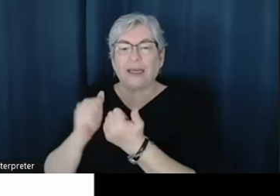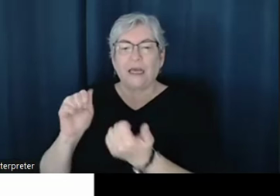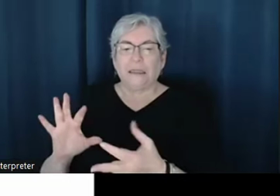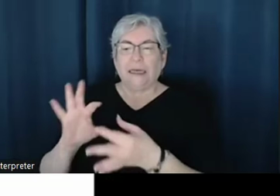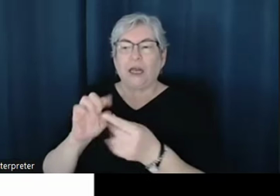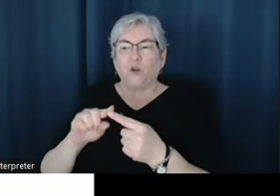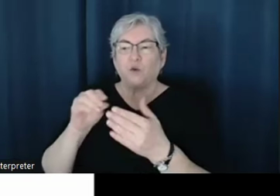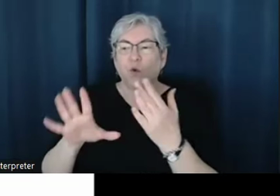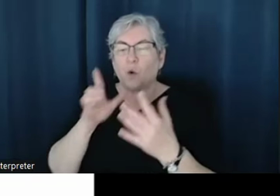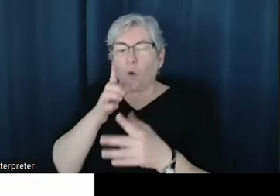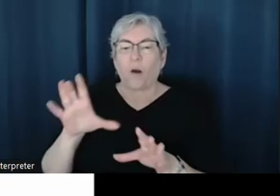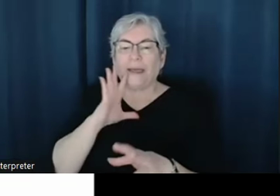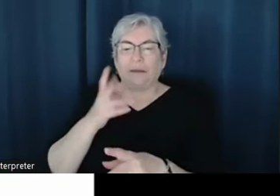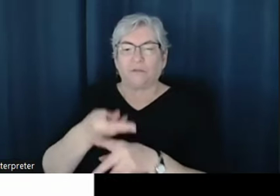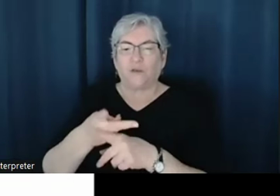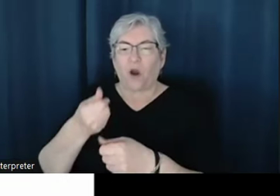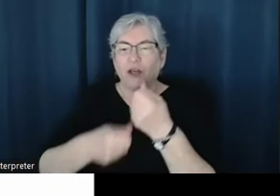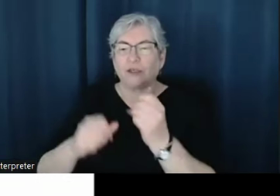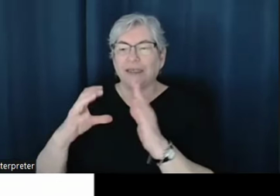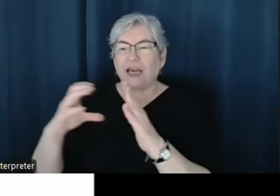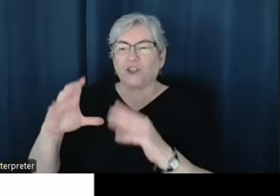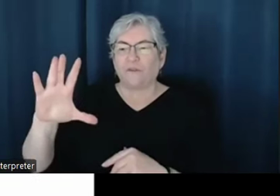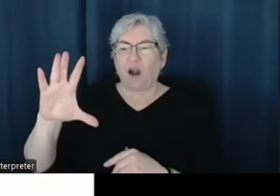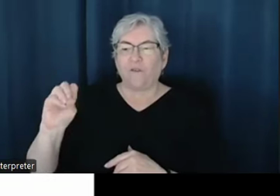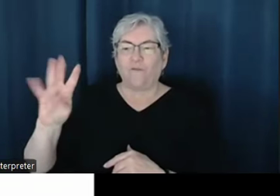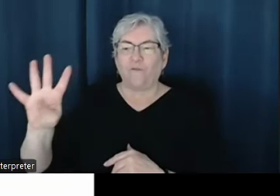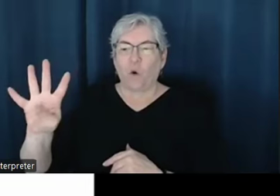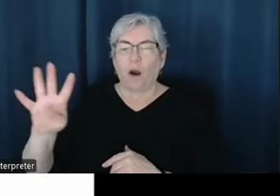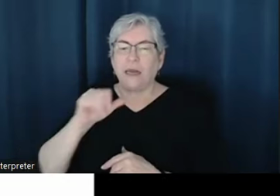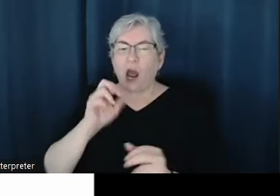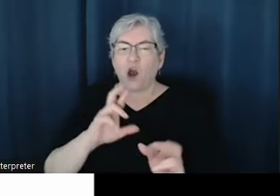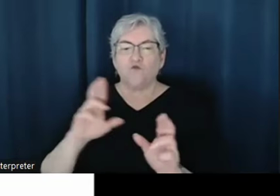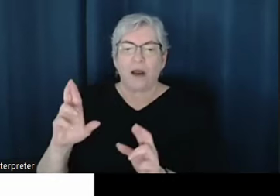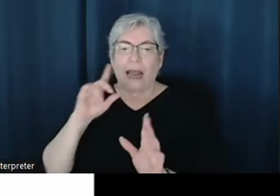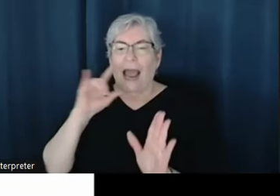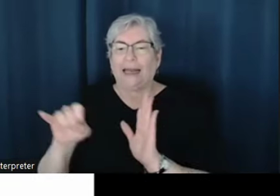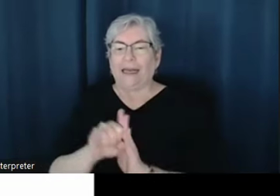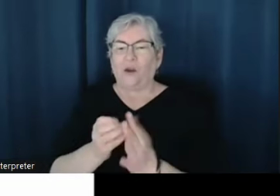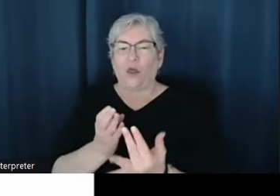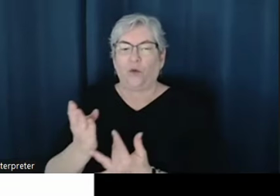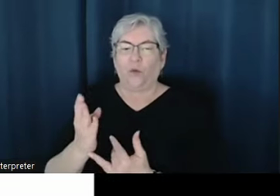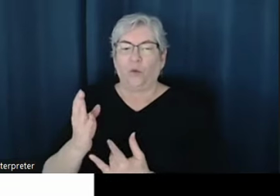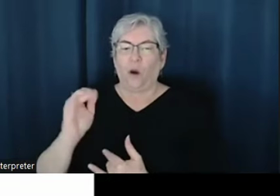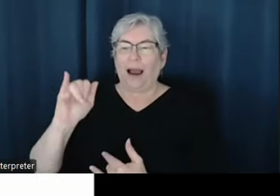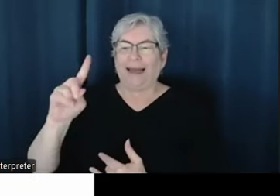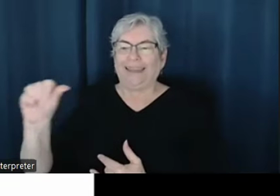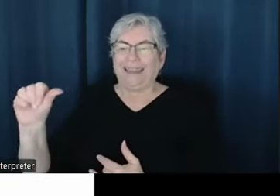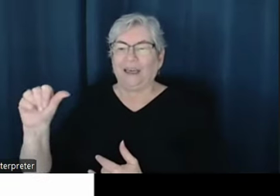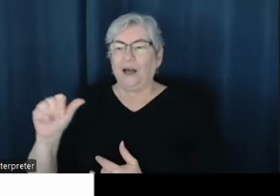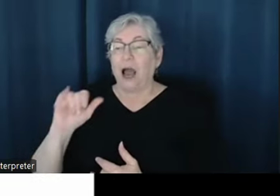students who are being served under Section 504 and would not readily be identified through the IDEA. The IDEA, you